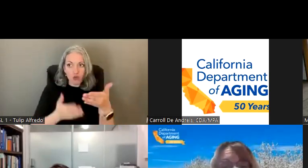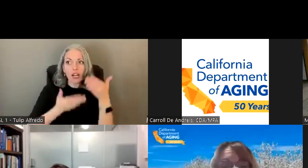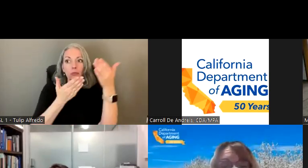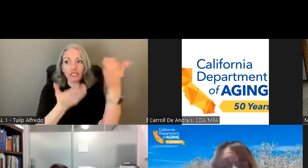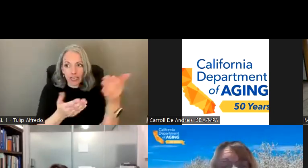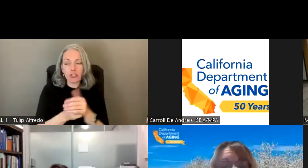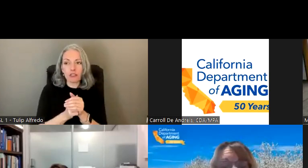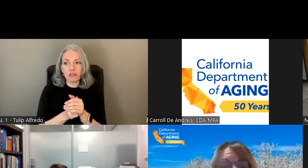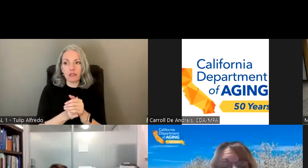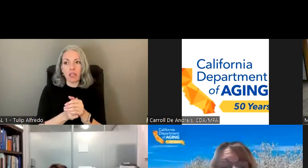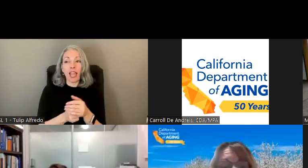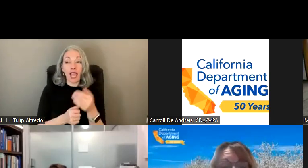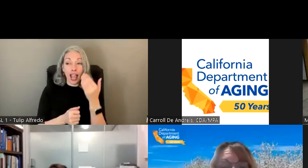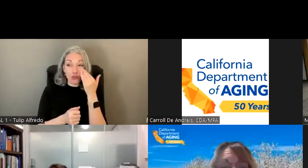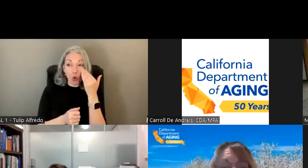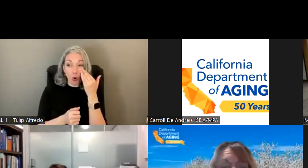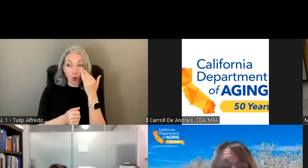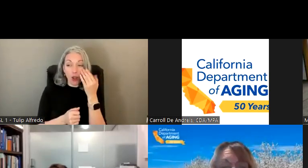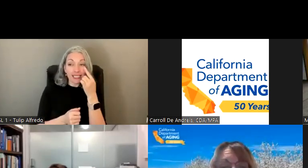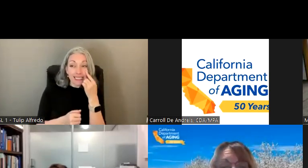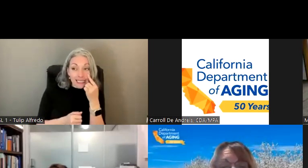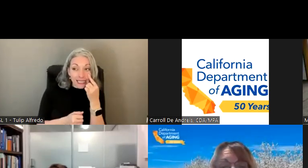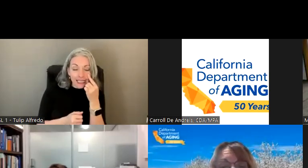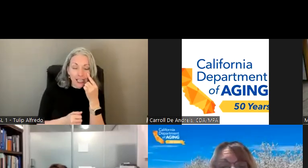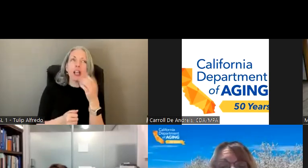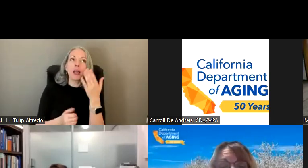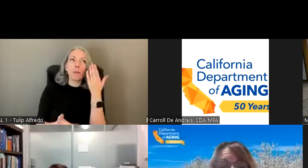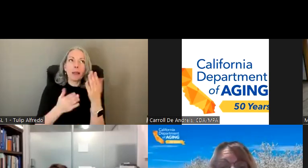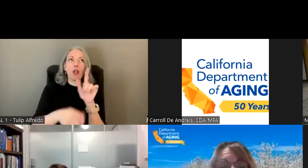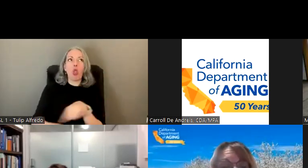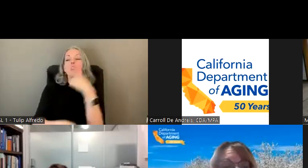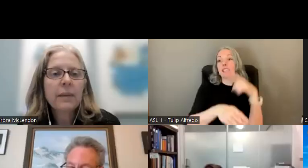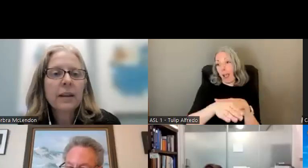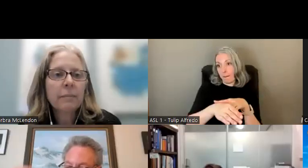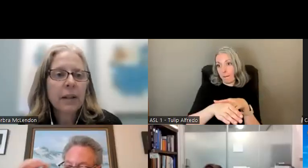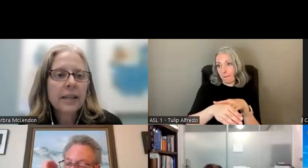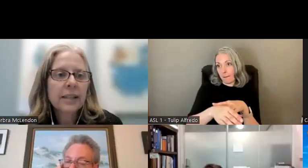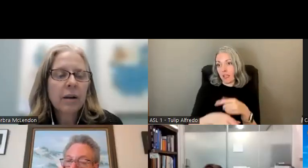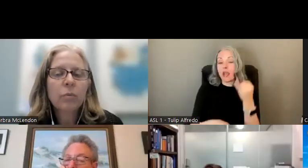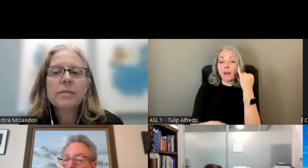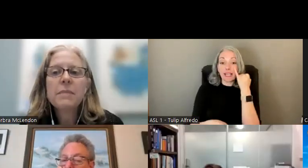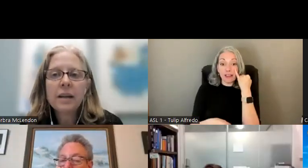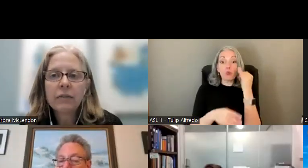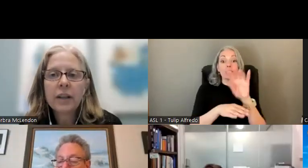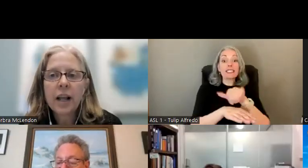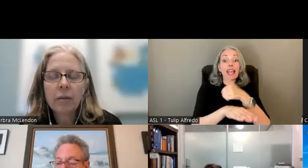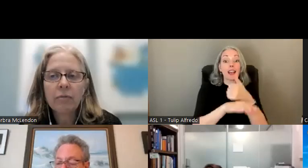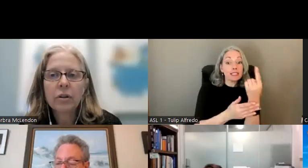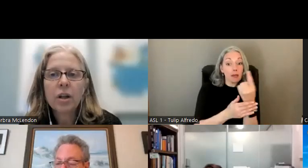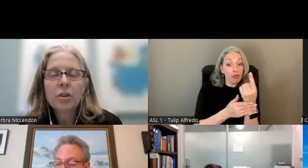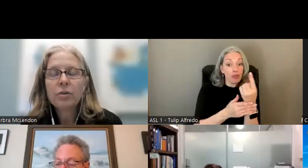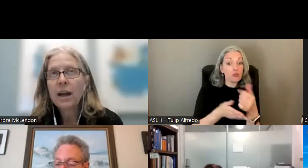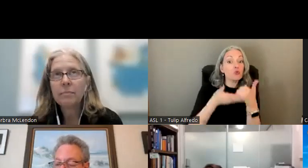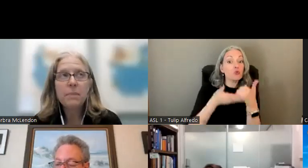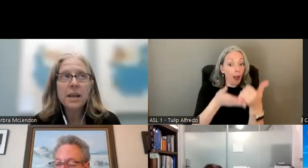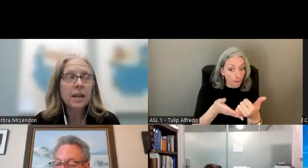and I recognize that that might take a while. But if we were to put something in place that was meaningfully